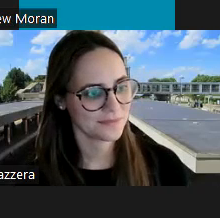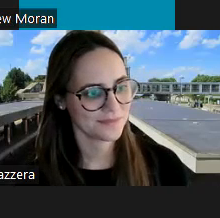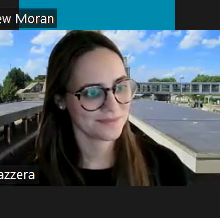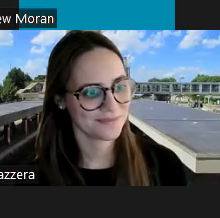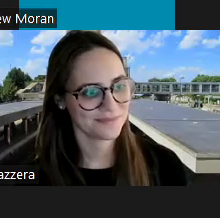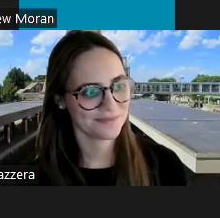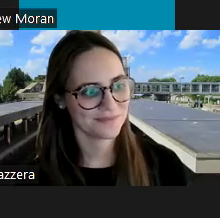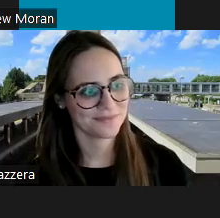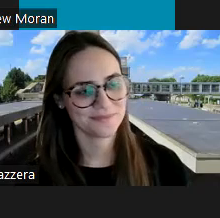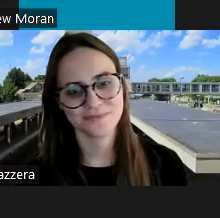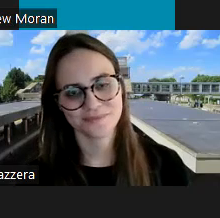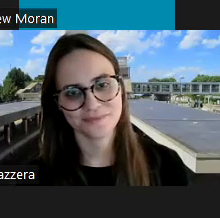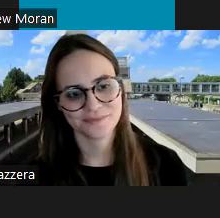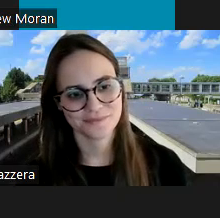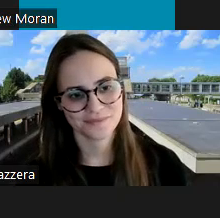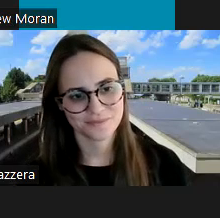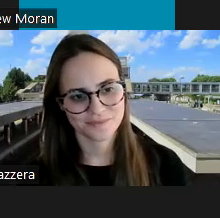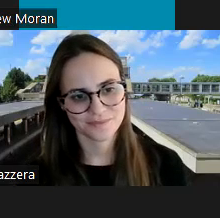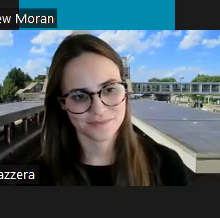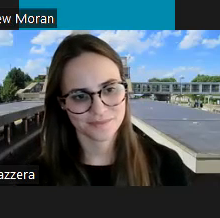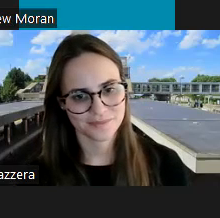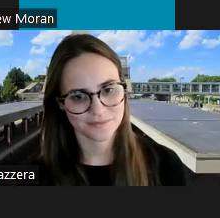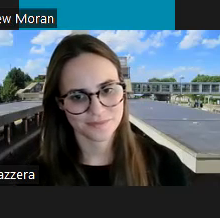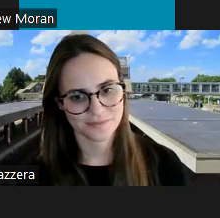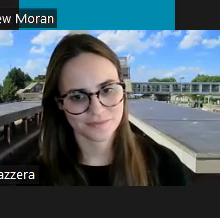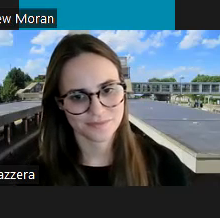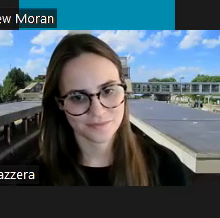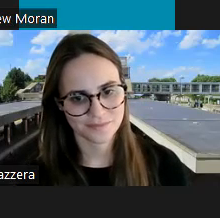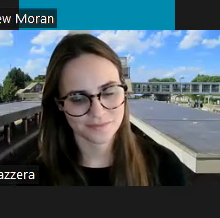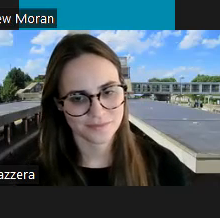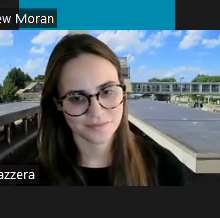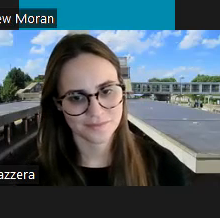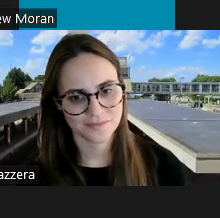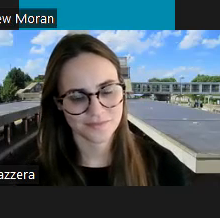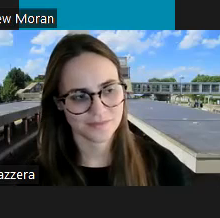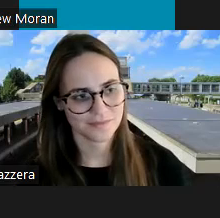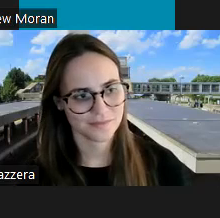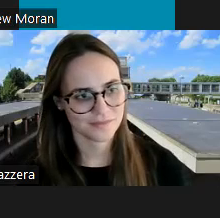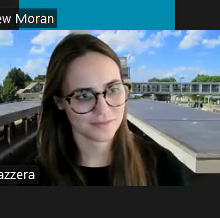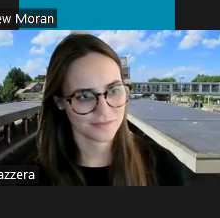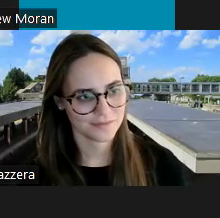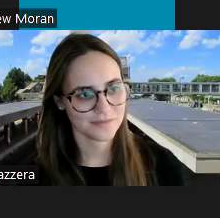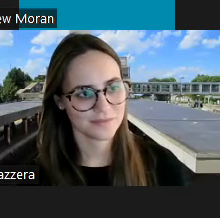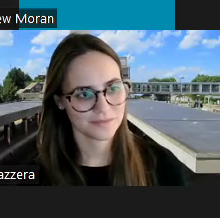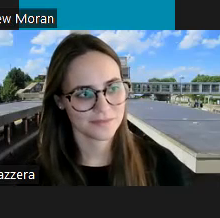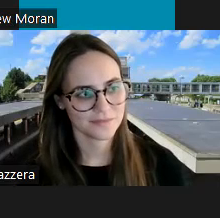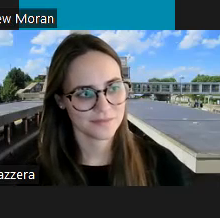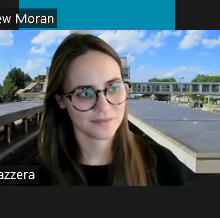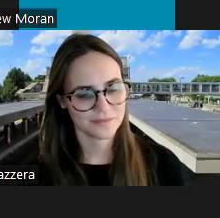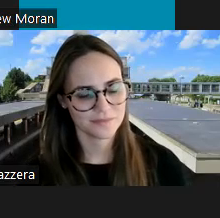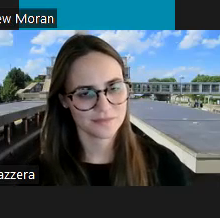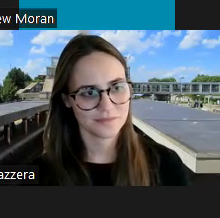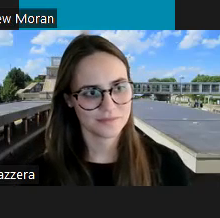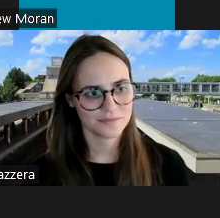Hi, thank you very much, Katie. Yeah, a couple of themes that I wanted to follow up on